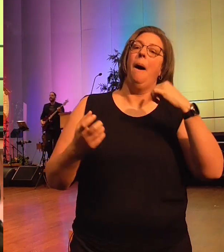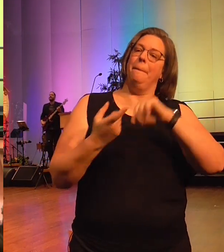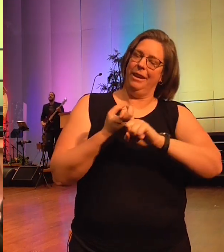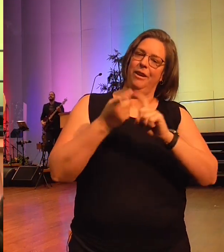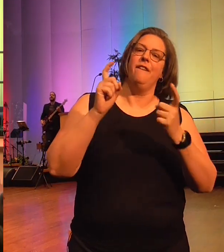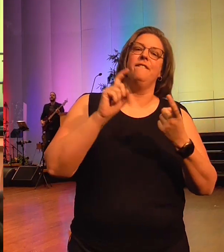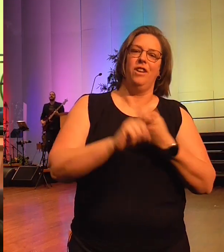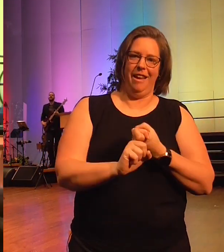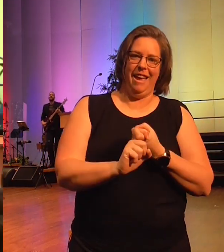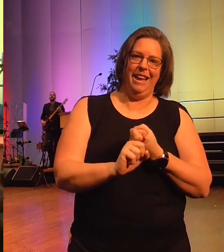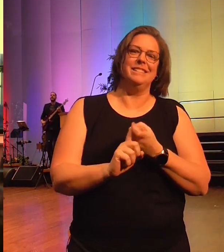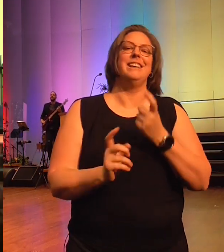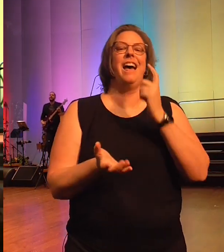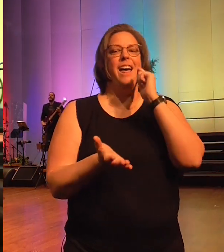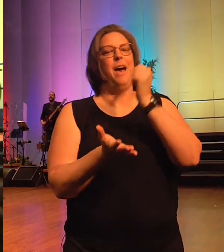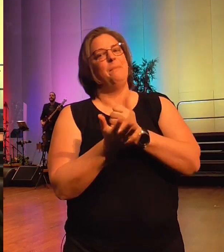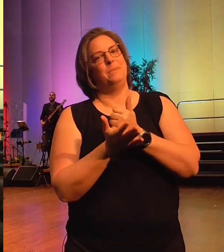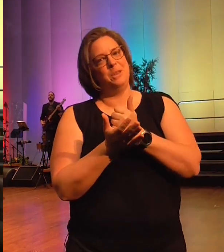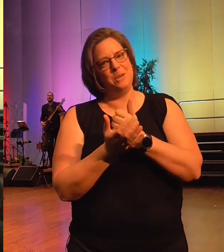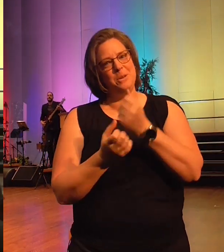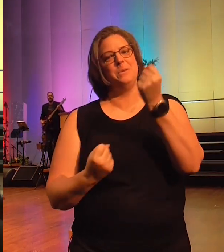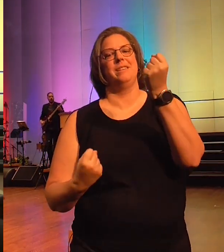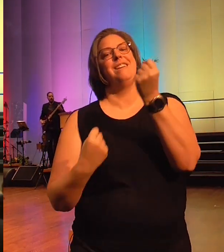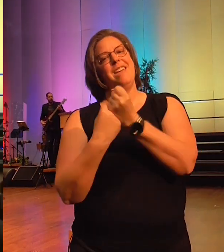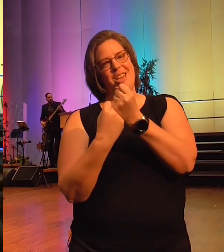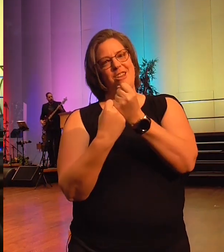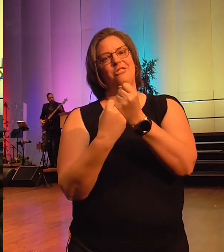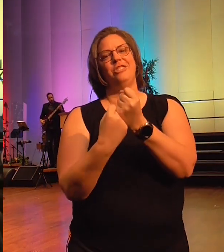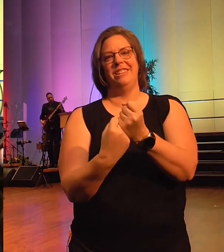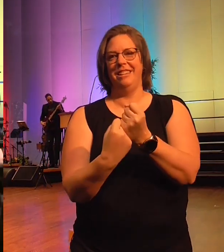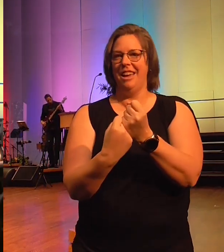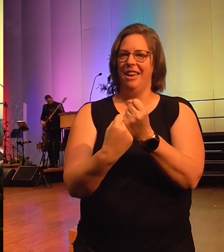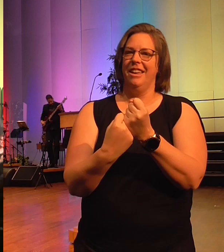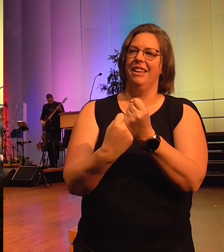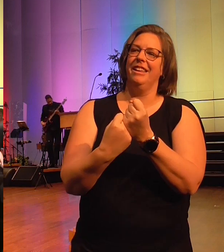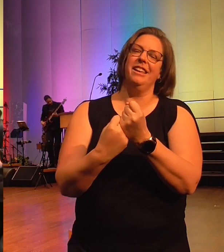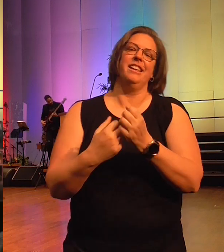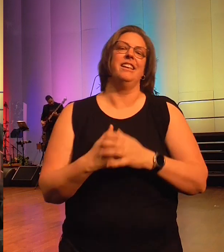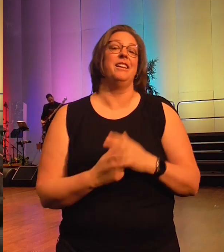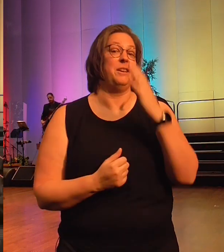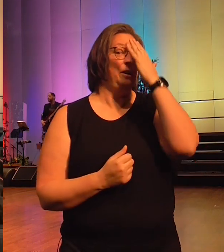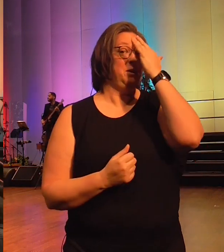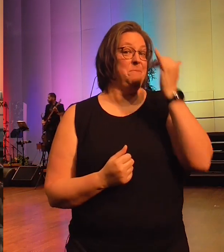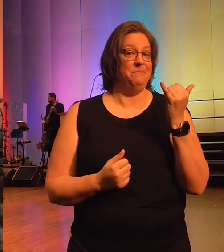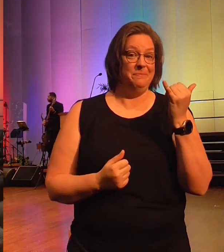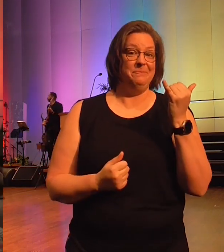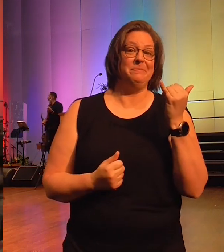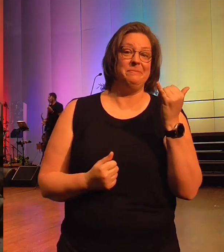friend. I'll help you carry on.